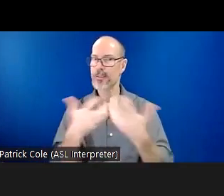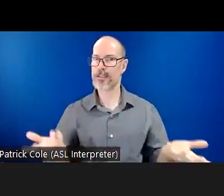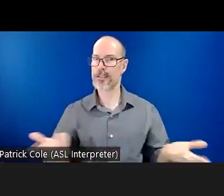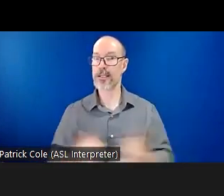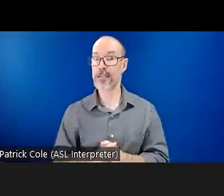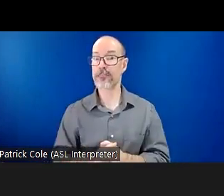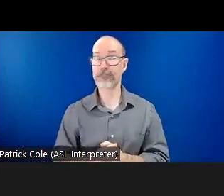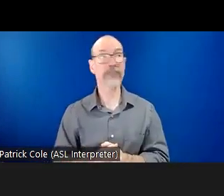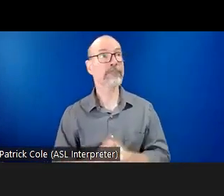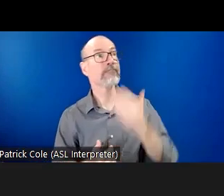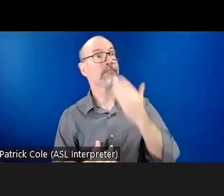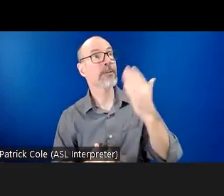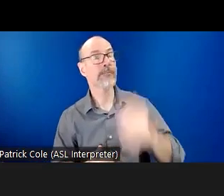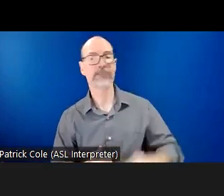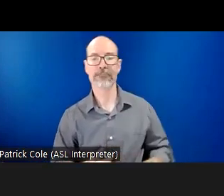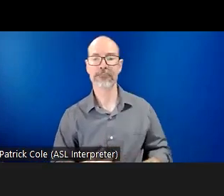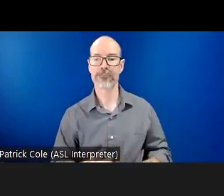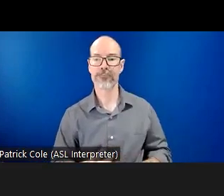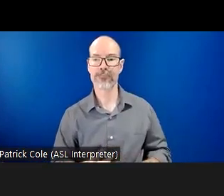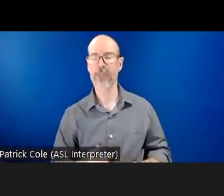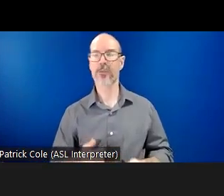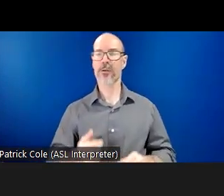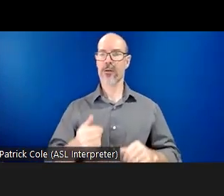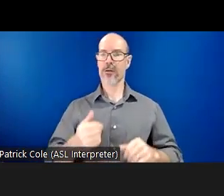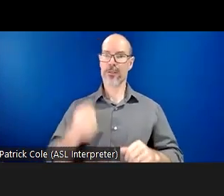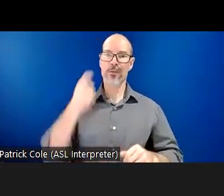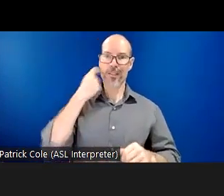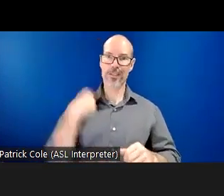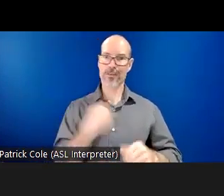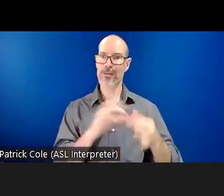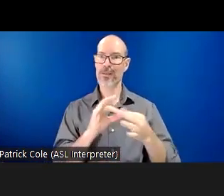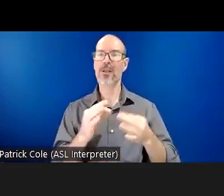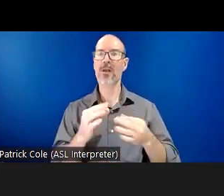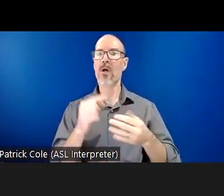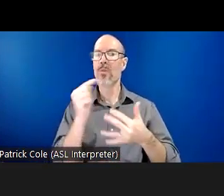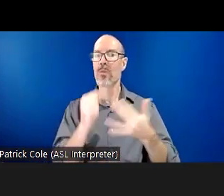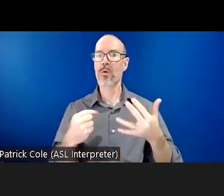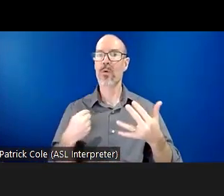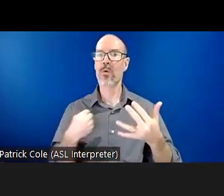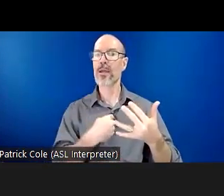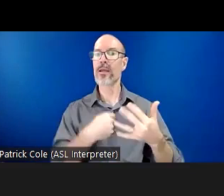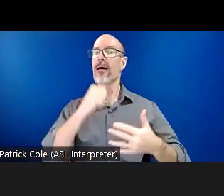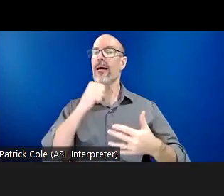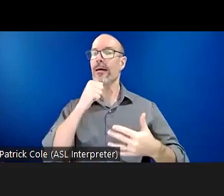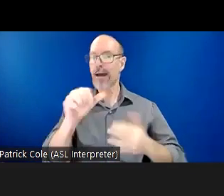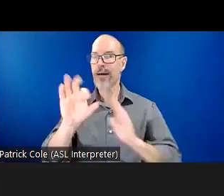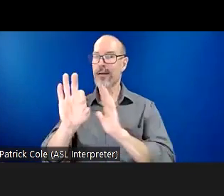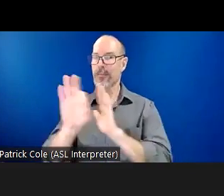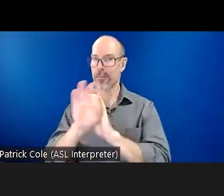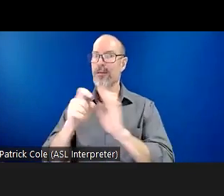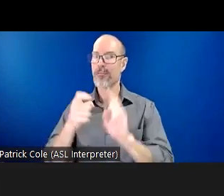So we've talked about, like, what we're not ordering off of the diner menu. Maybe we can turn to talk about what we